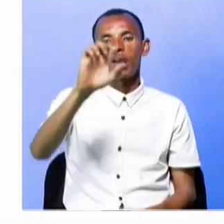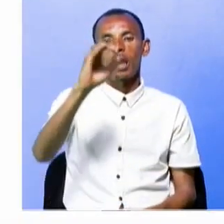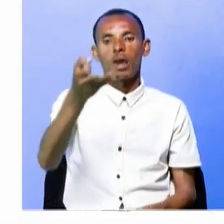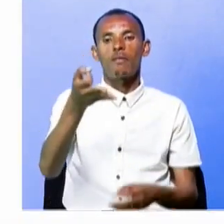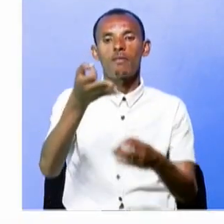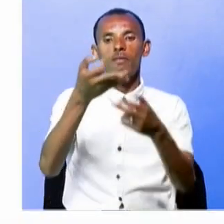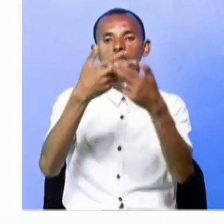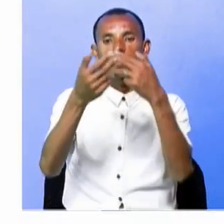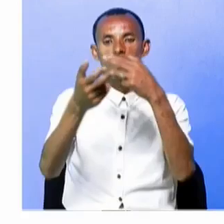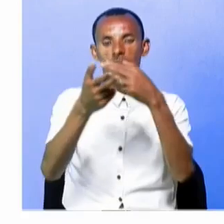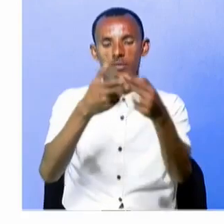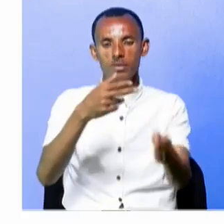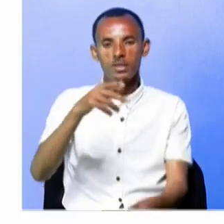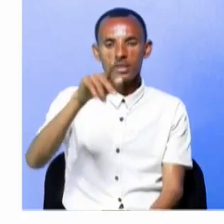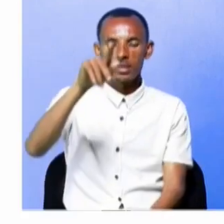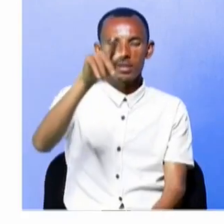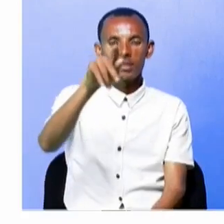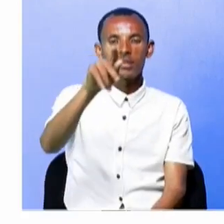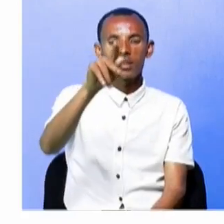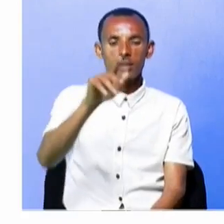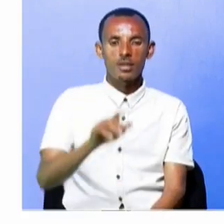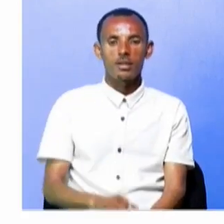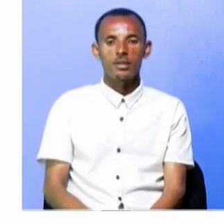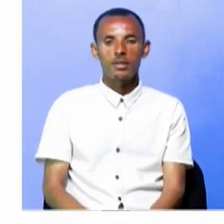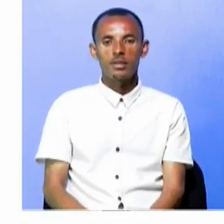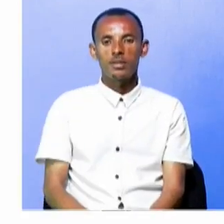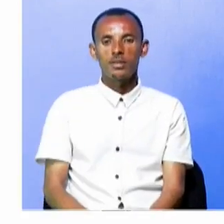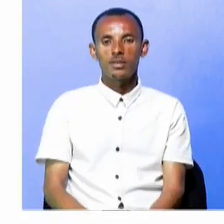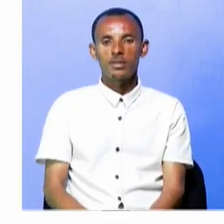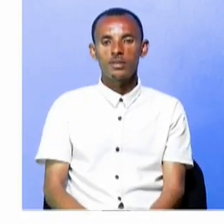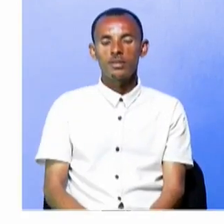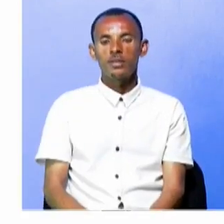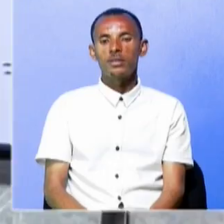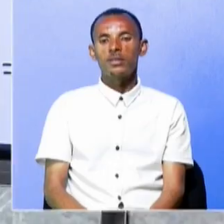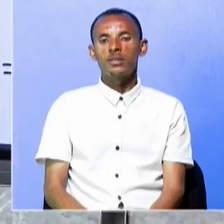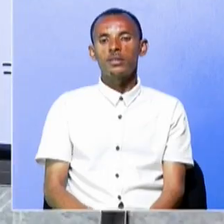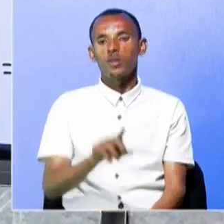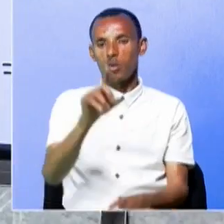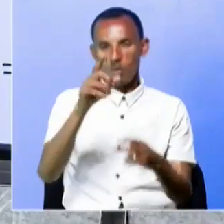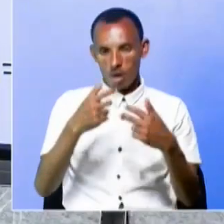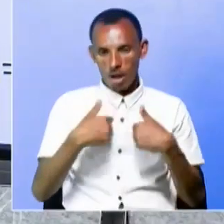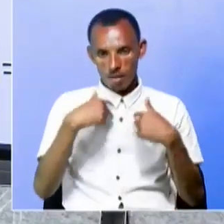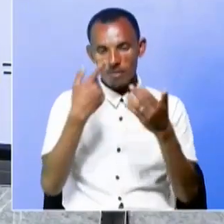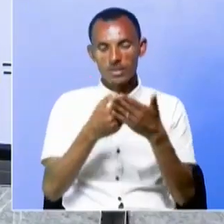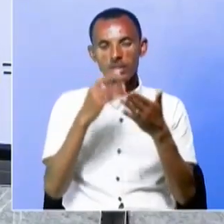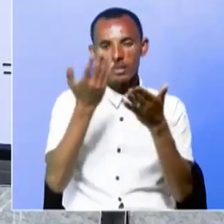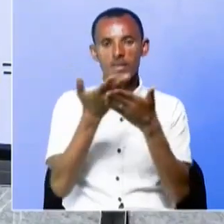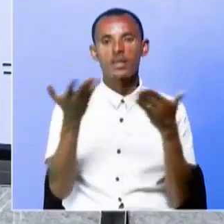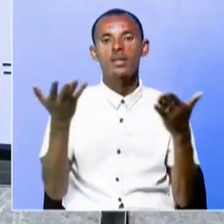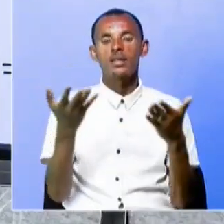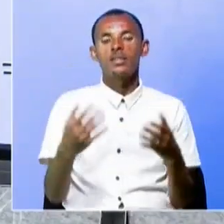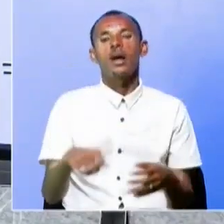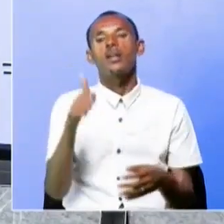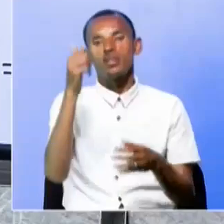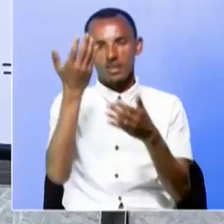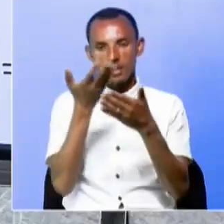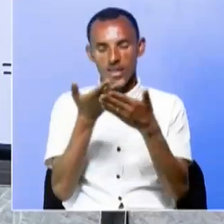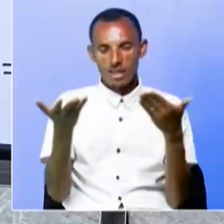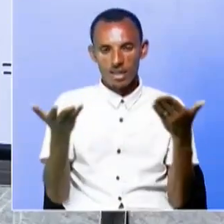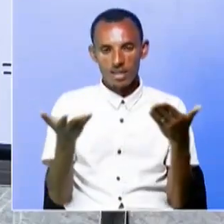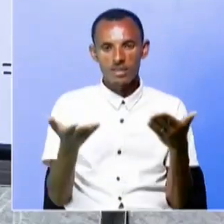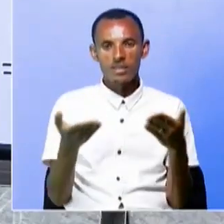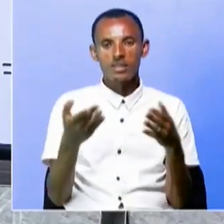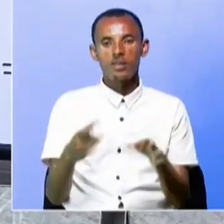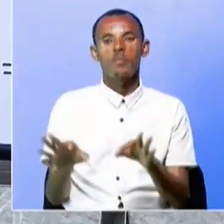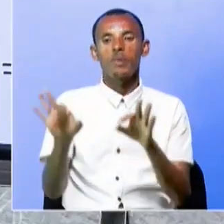EF, K times EF, right? You have this thing. The other thing, in